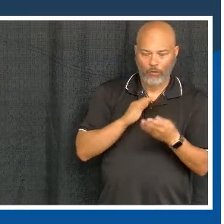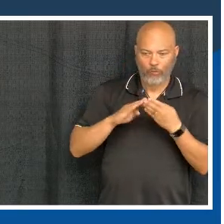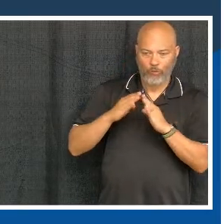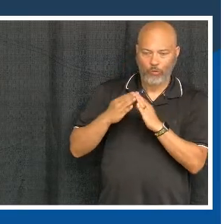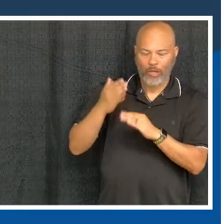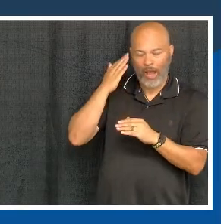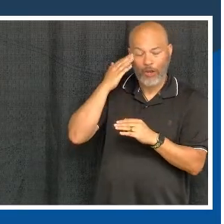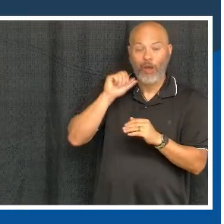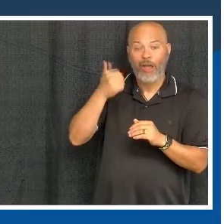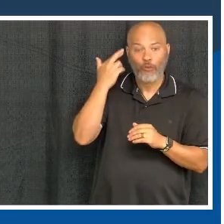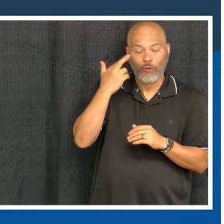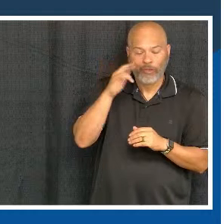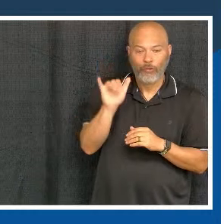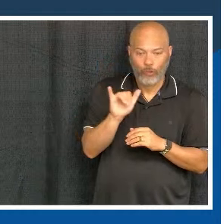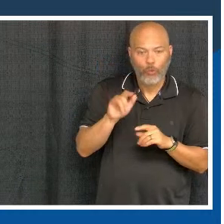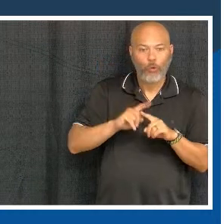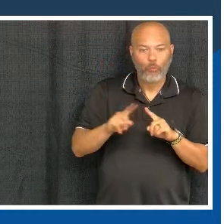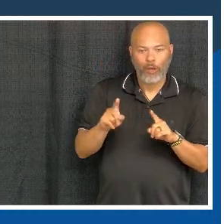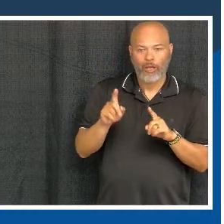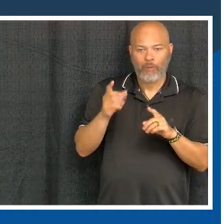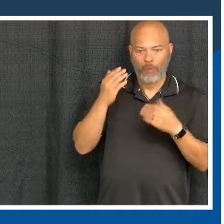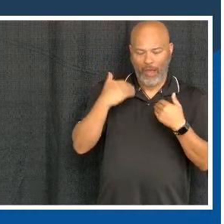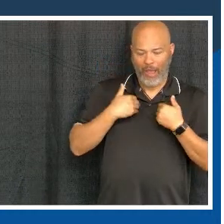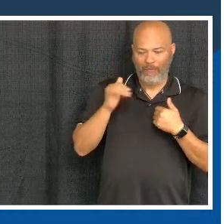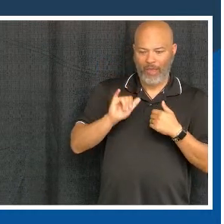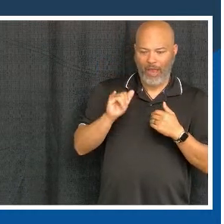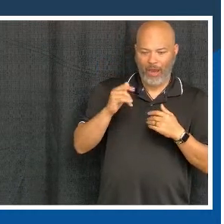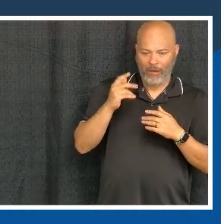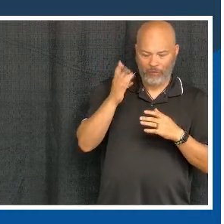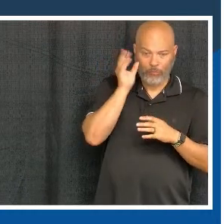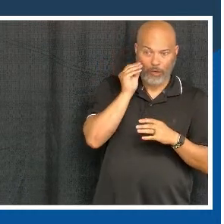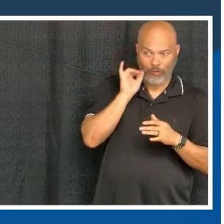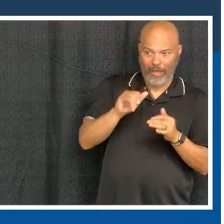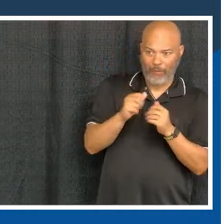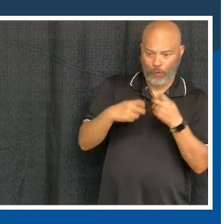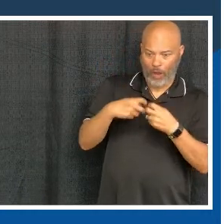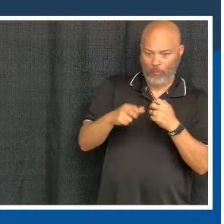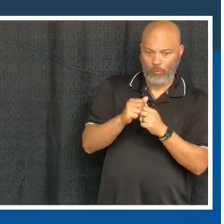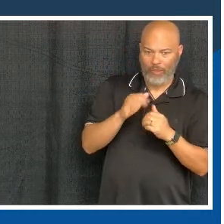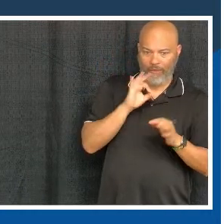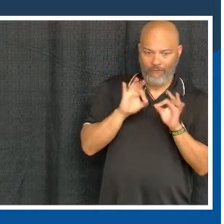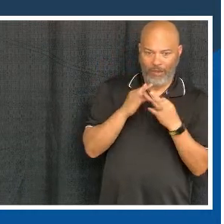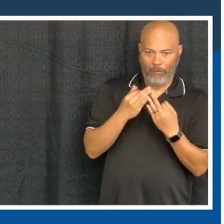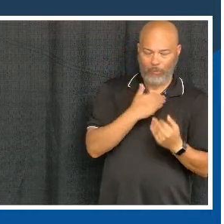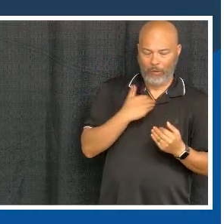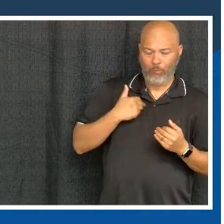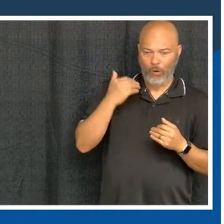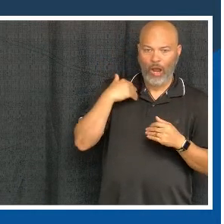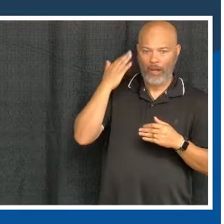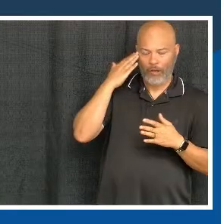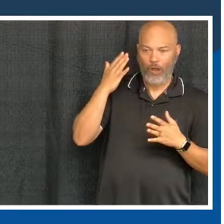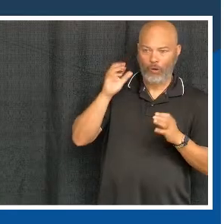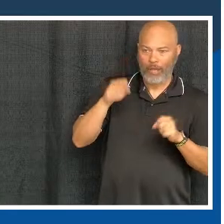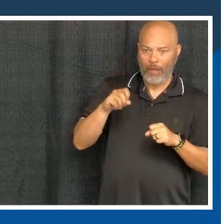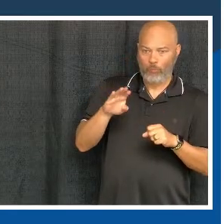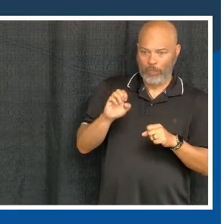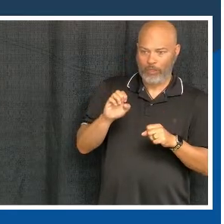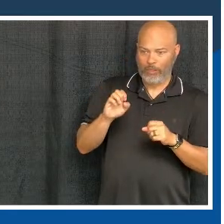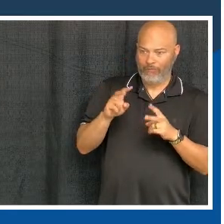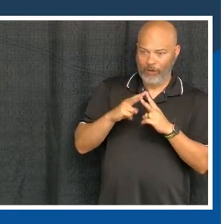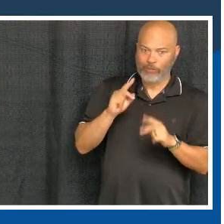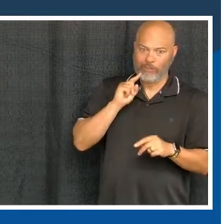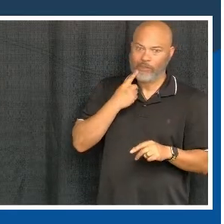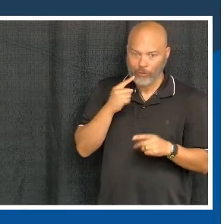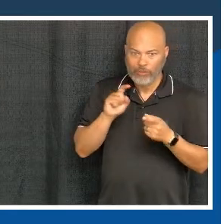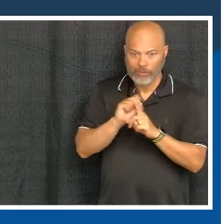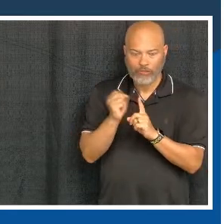there's other reasons as well, but just having had that with a family member, I know that can be almost a life or death situation if they